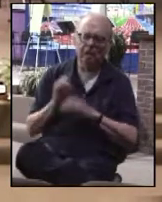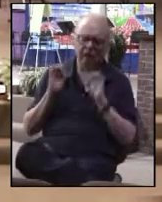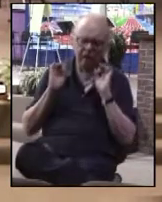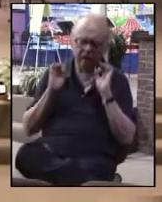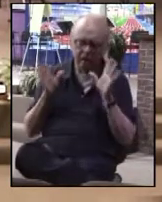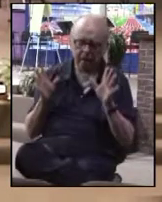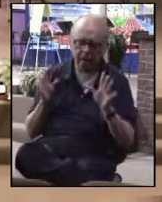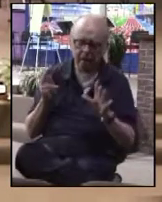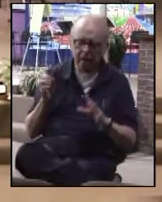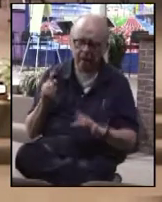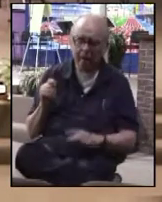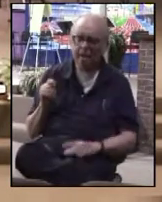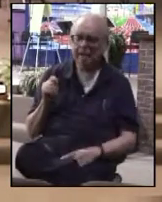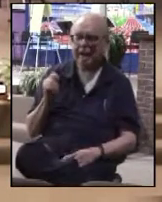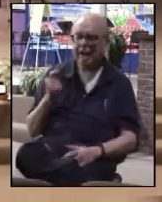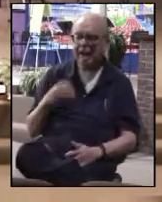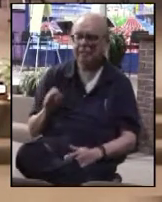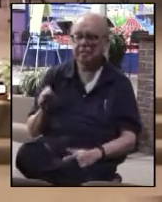it is hot